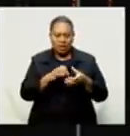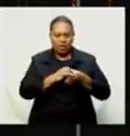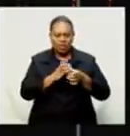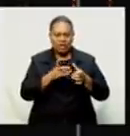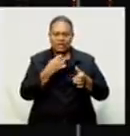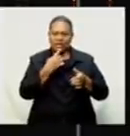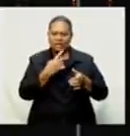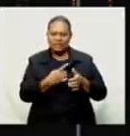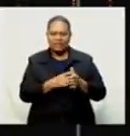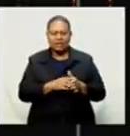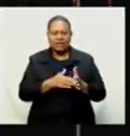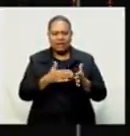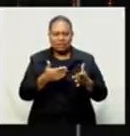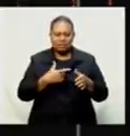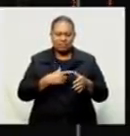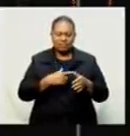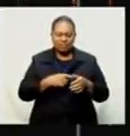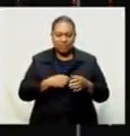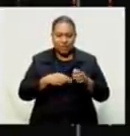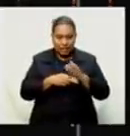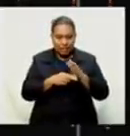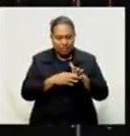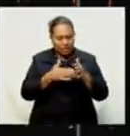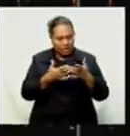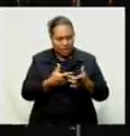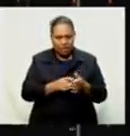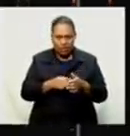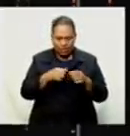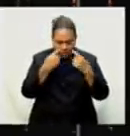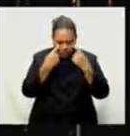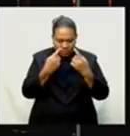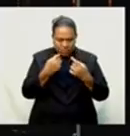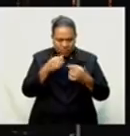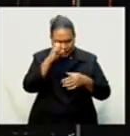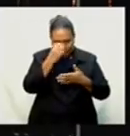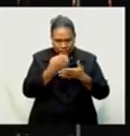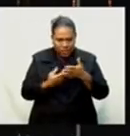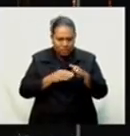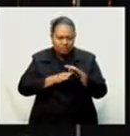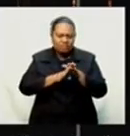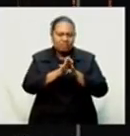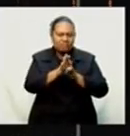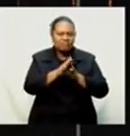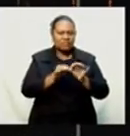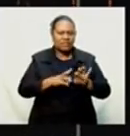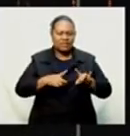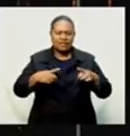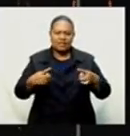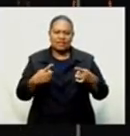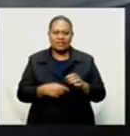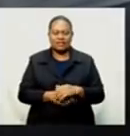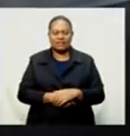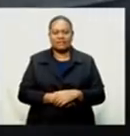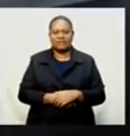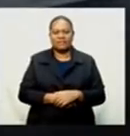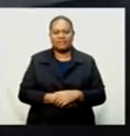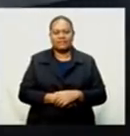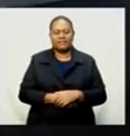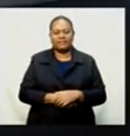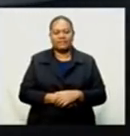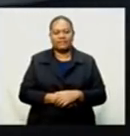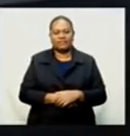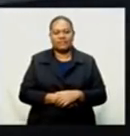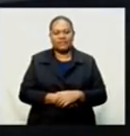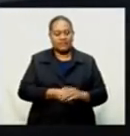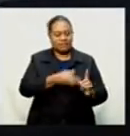Tavua apparently is one area experiencing increases in prices of basic necessities. Christiana Uluwai reports. For